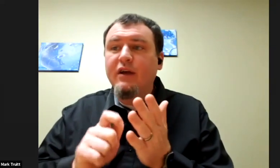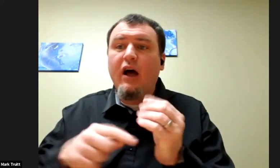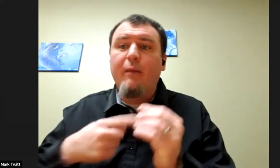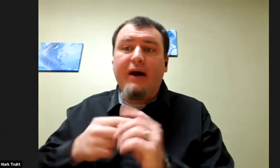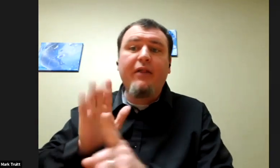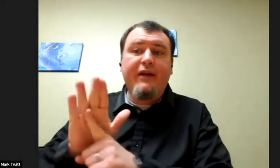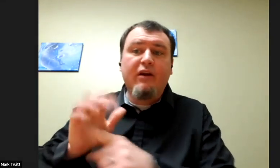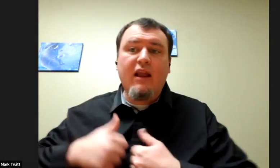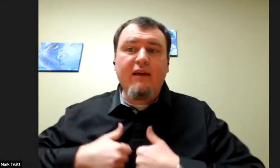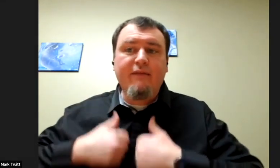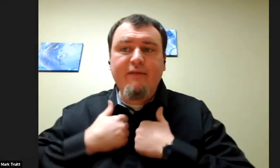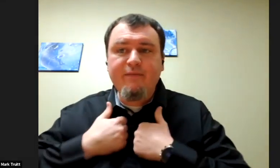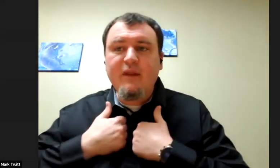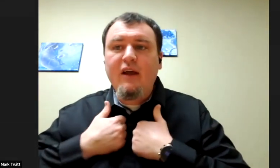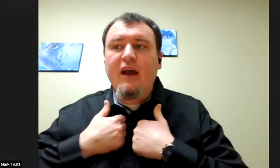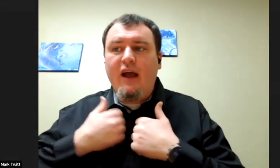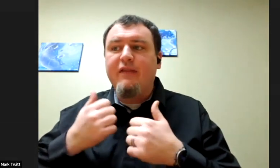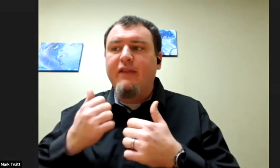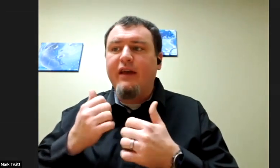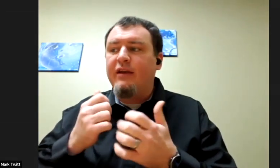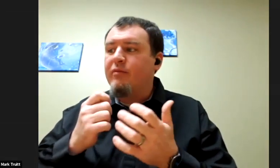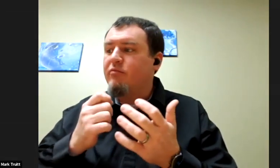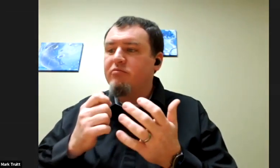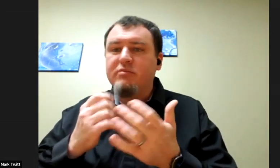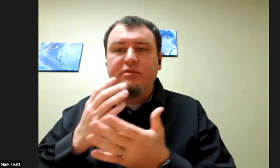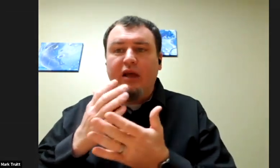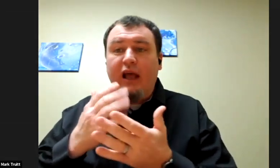write about their life,